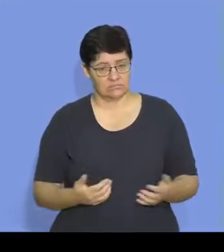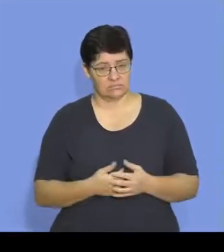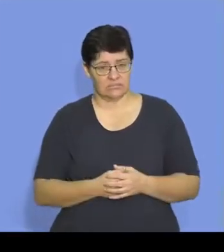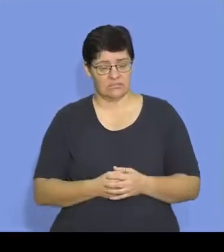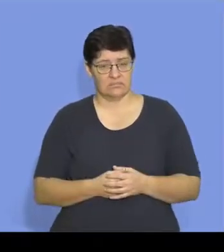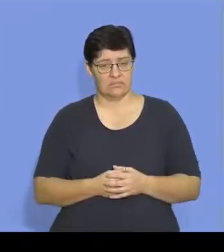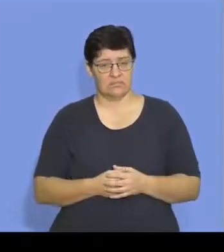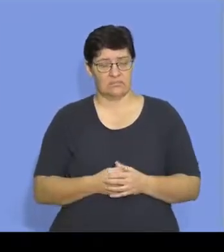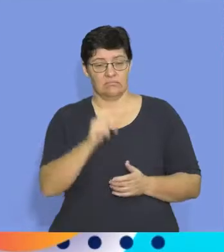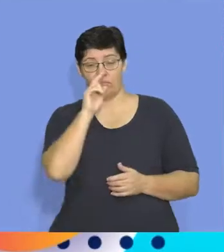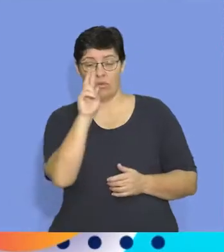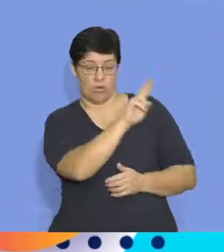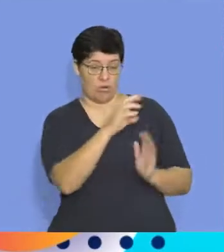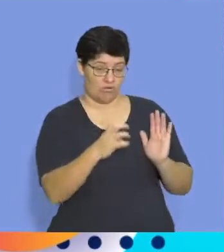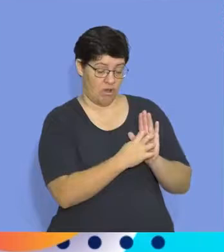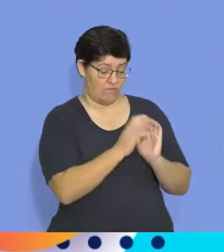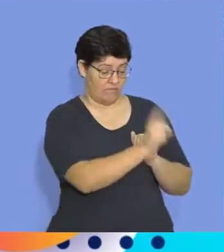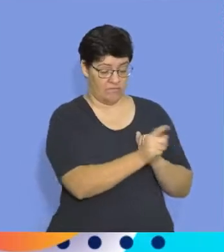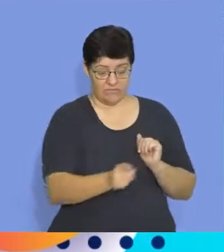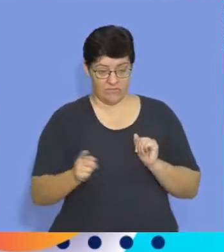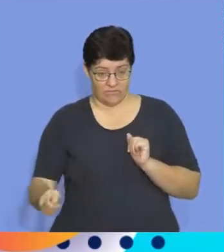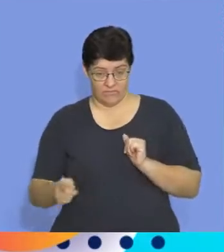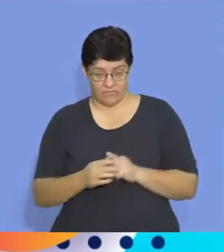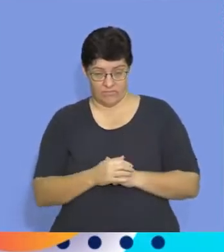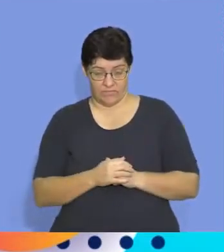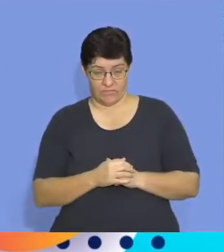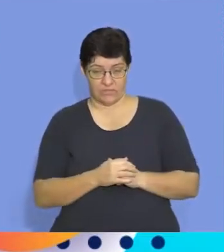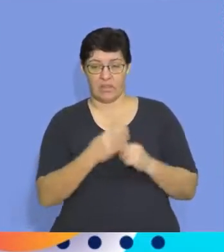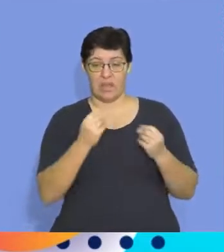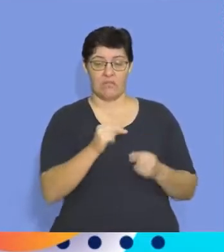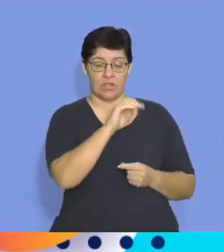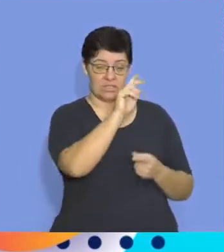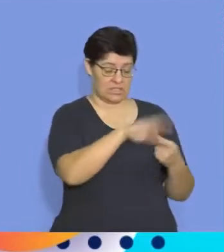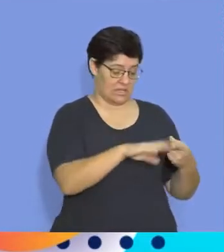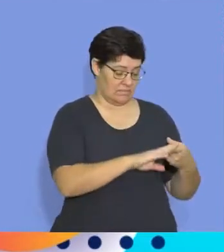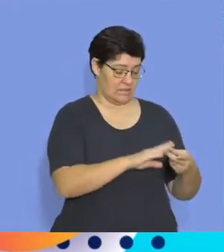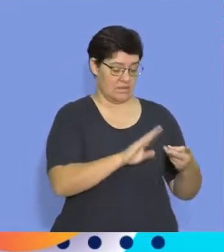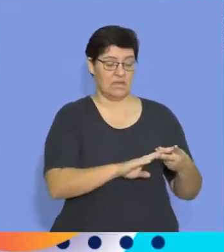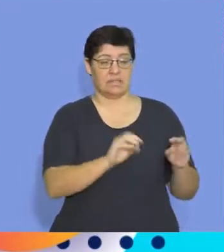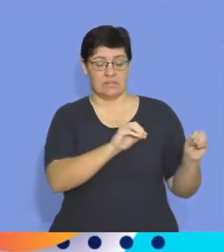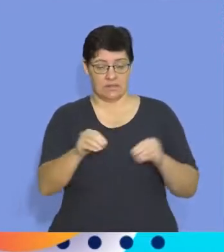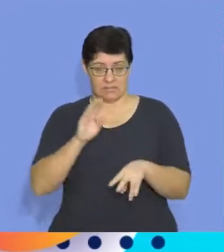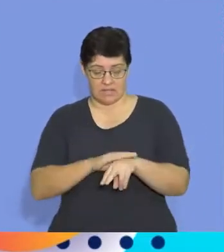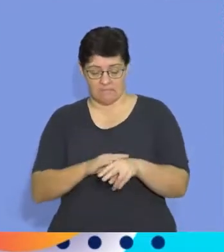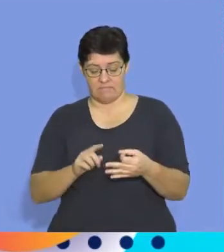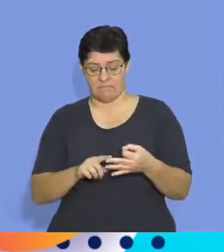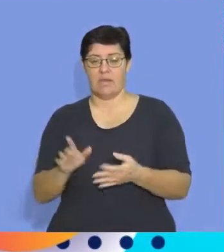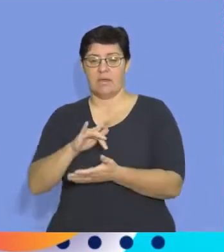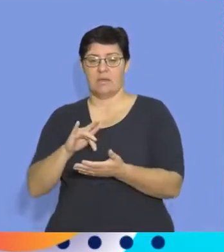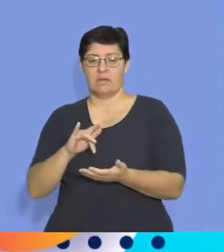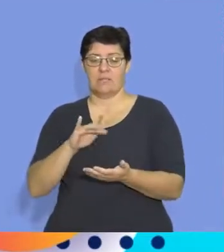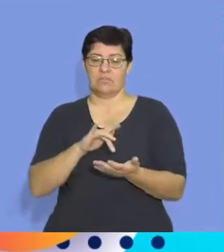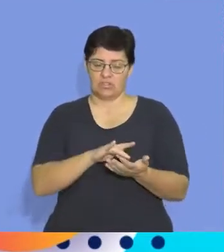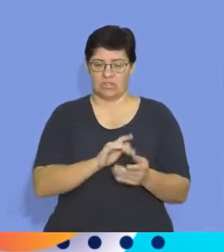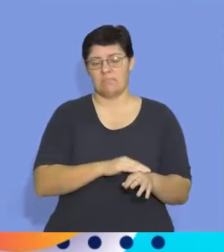when we look at the graphs, okay, we've got velocity time, displacement time, position time,